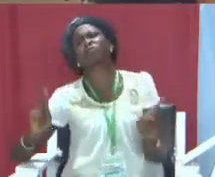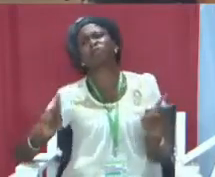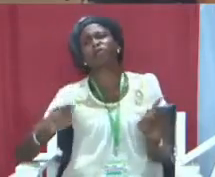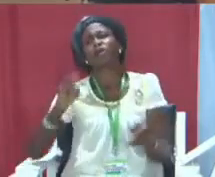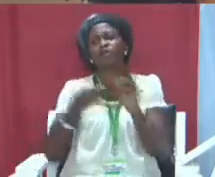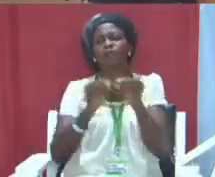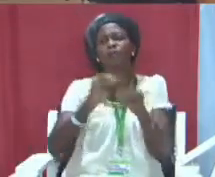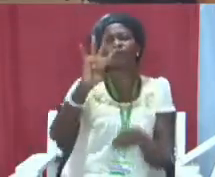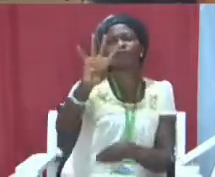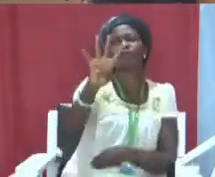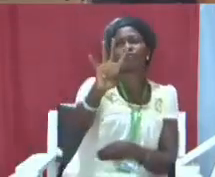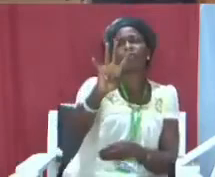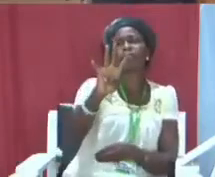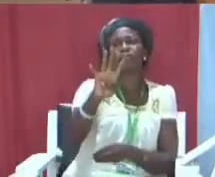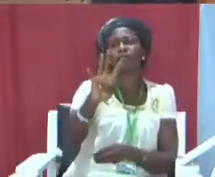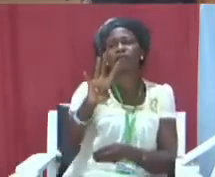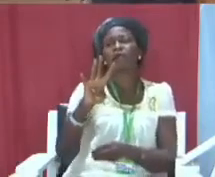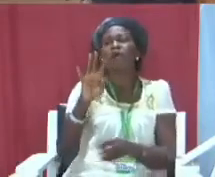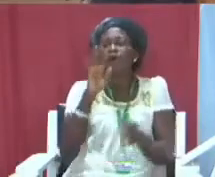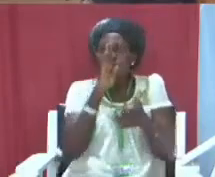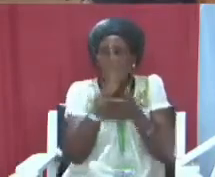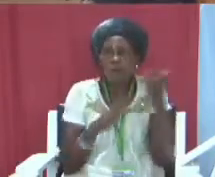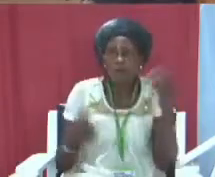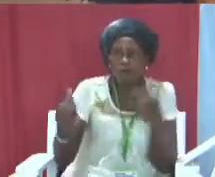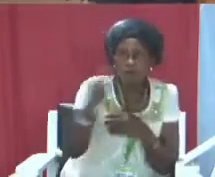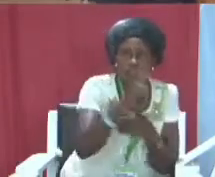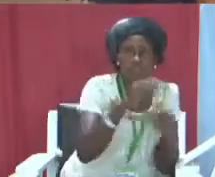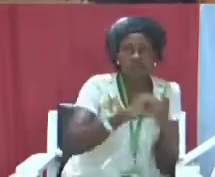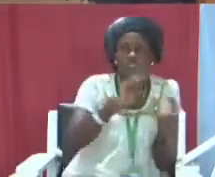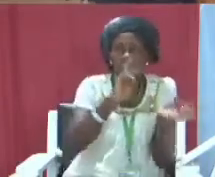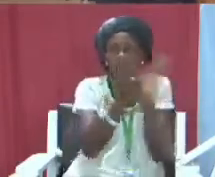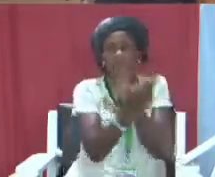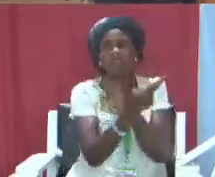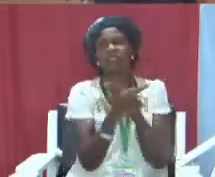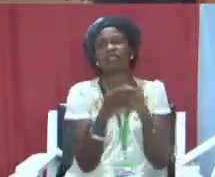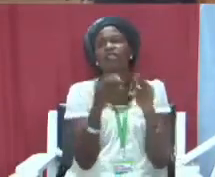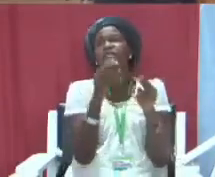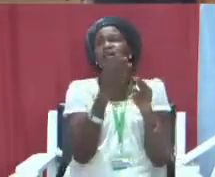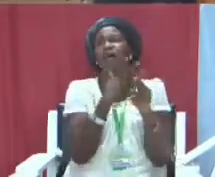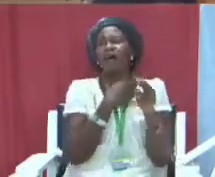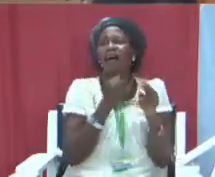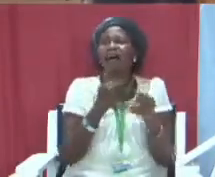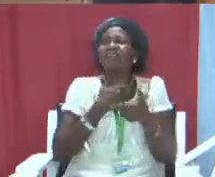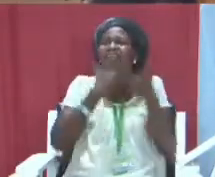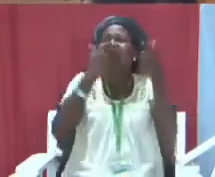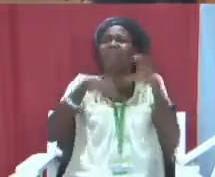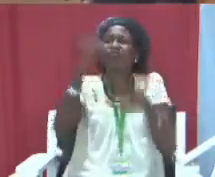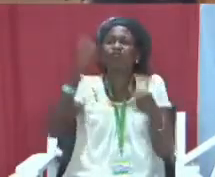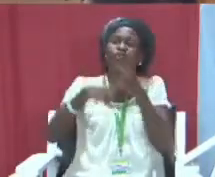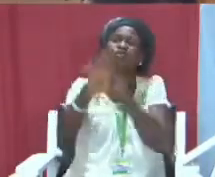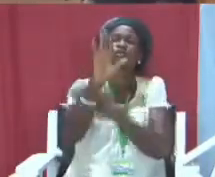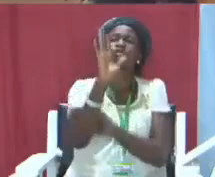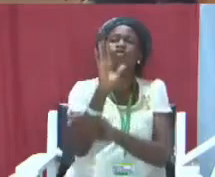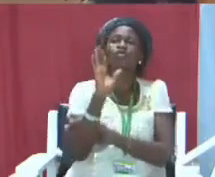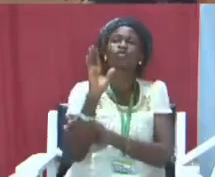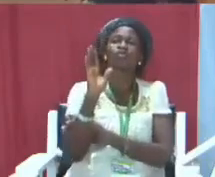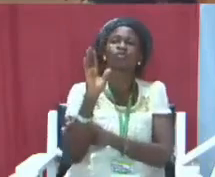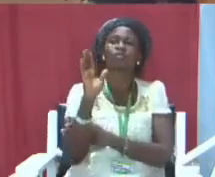Number four, humble yourself in repentance and cry out to God.